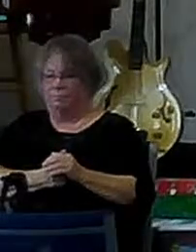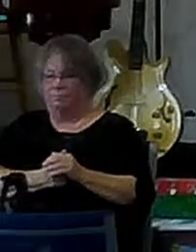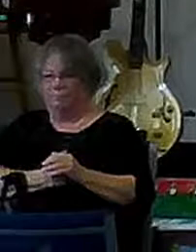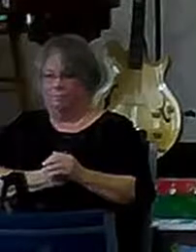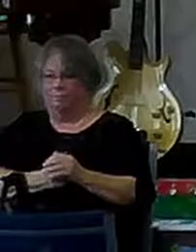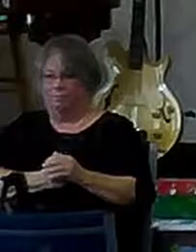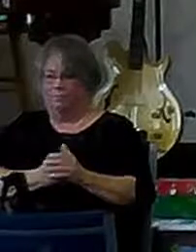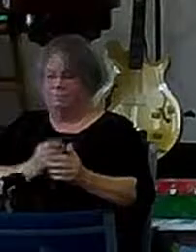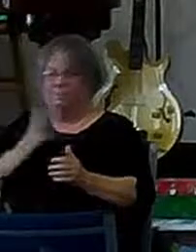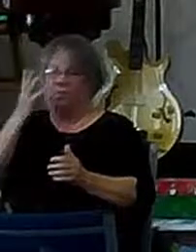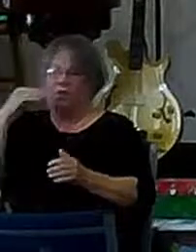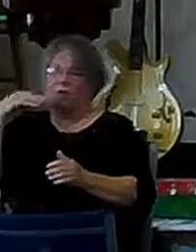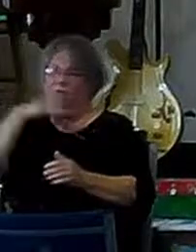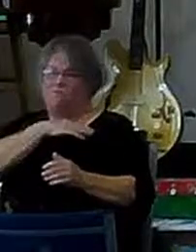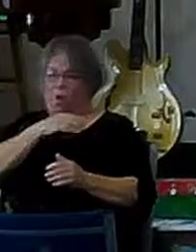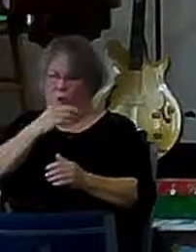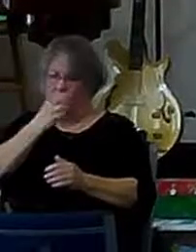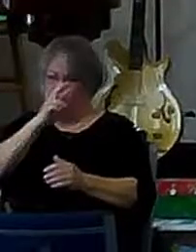is simply a man.